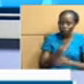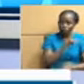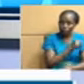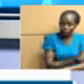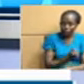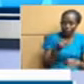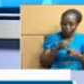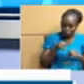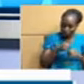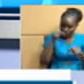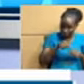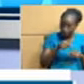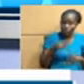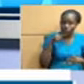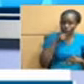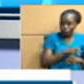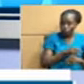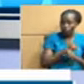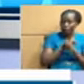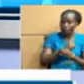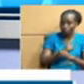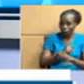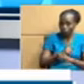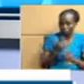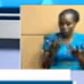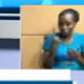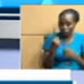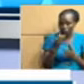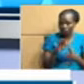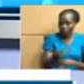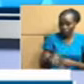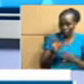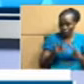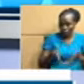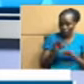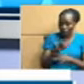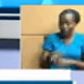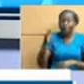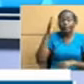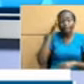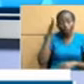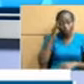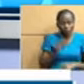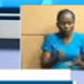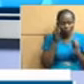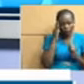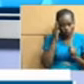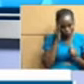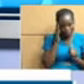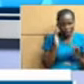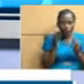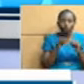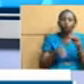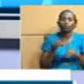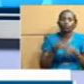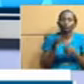is including social protection as one of the key areas for strategic intervention, they know that it contributes to